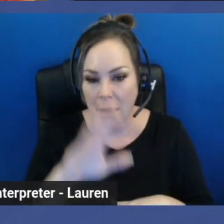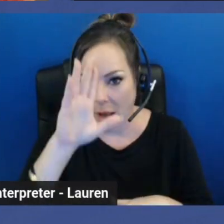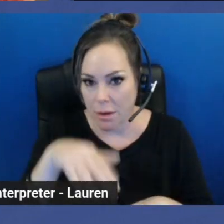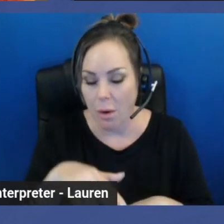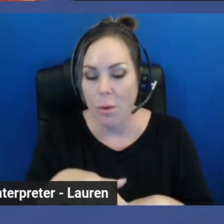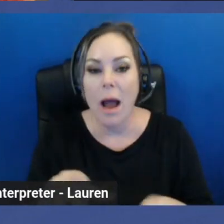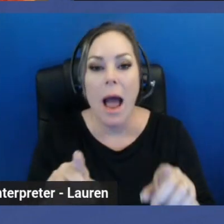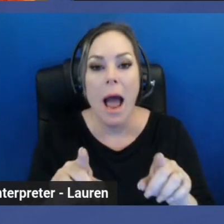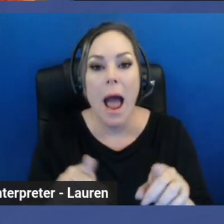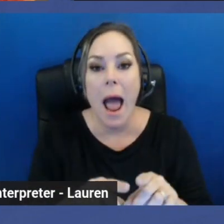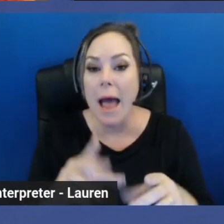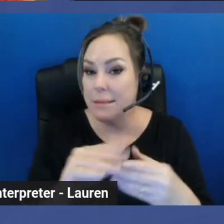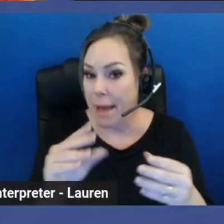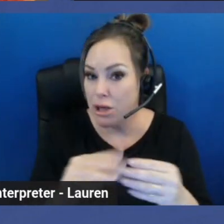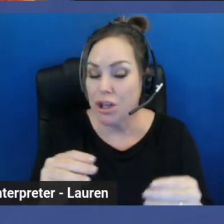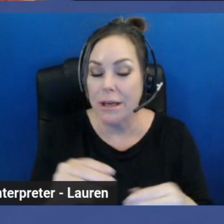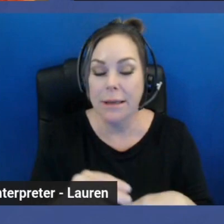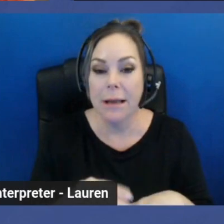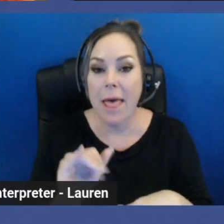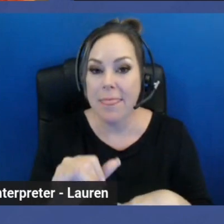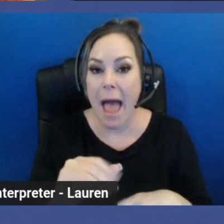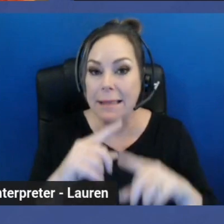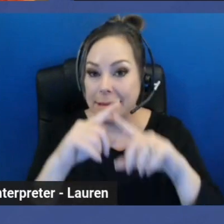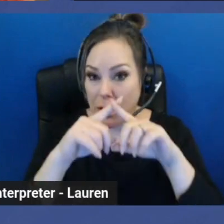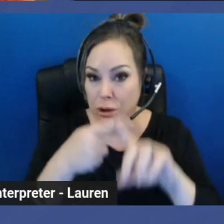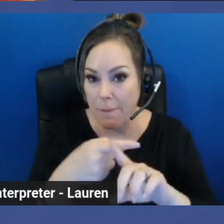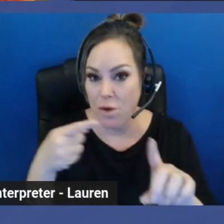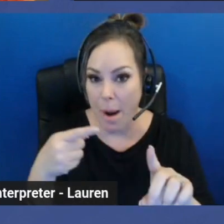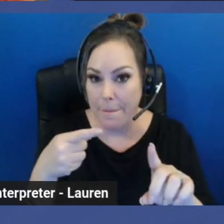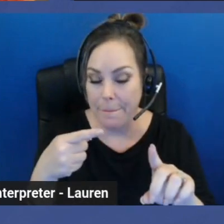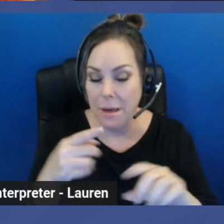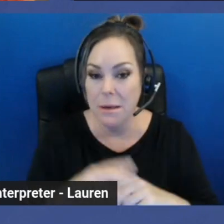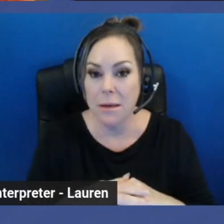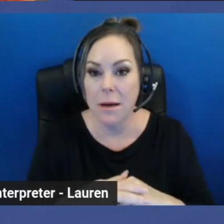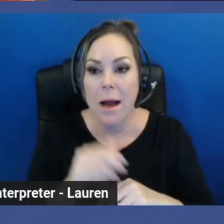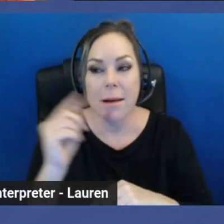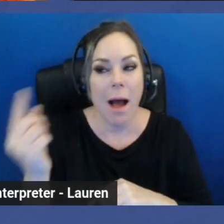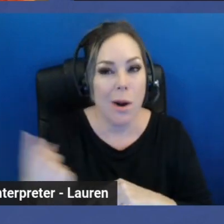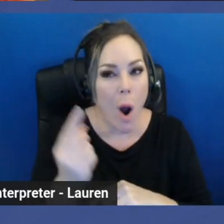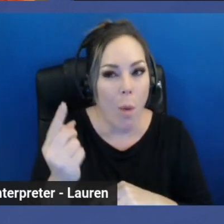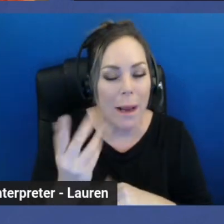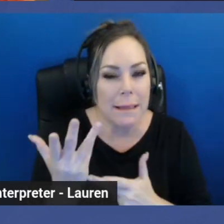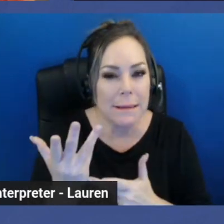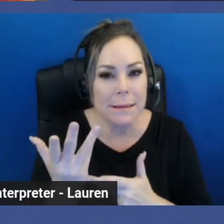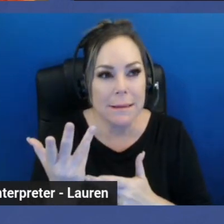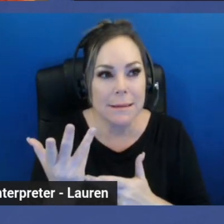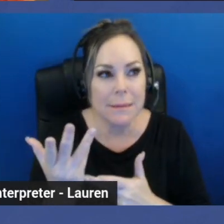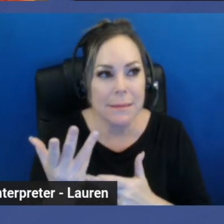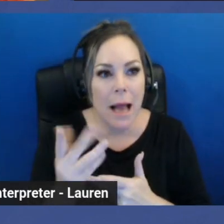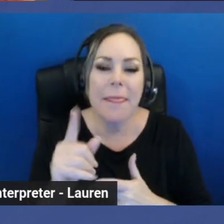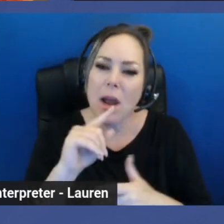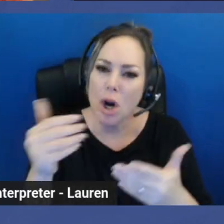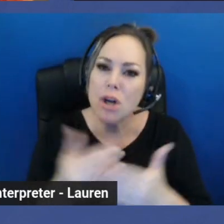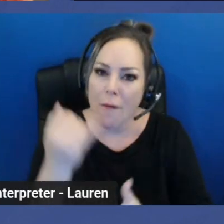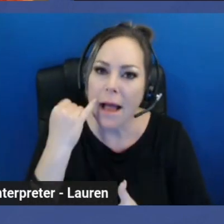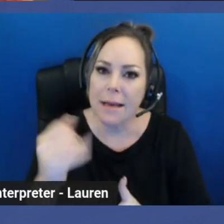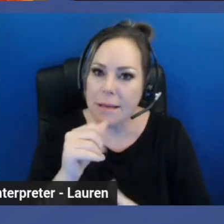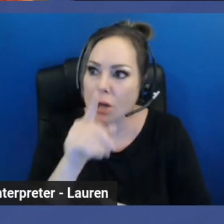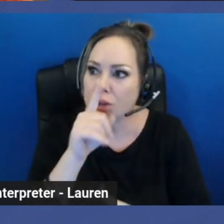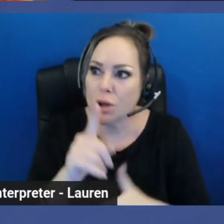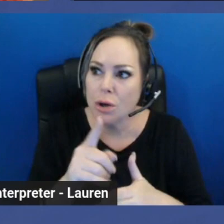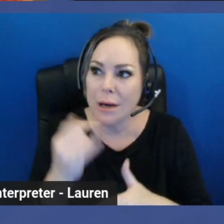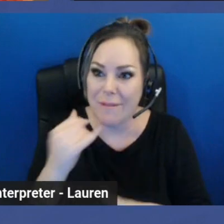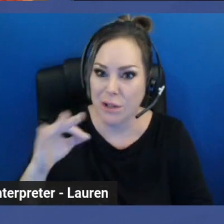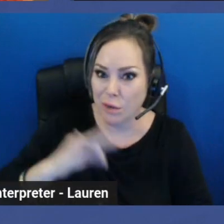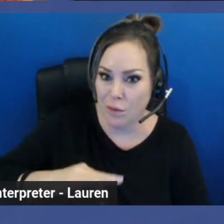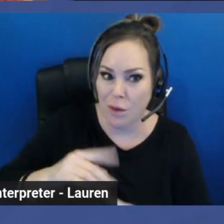And as Larry mentioned, the censorship kind of coming from these not always, they're kind of novel ideas. Like we don't really know if that's useful. We don't